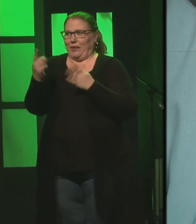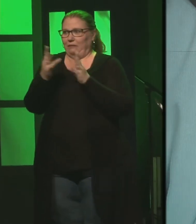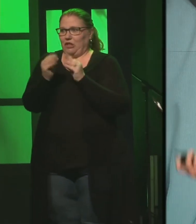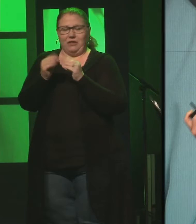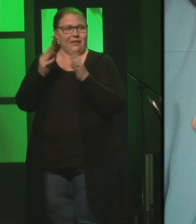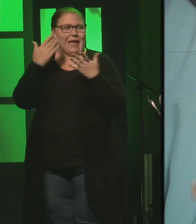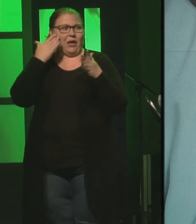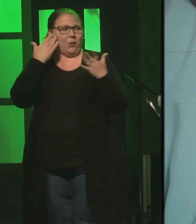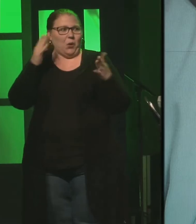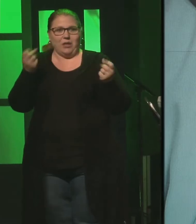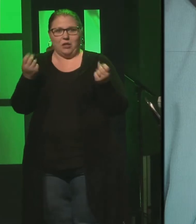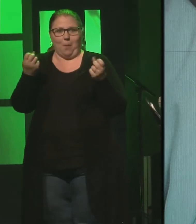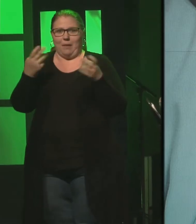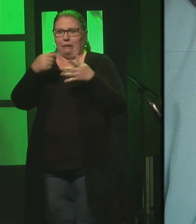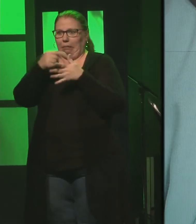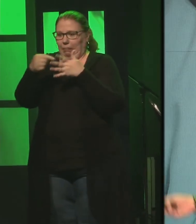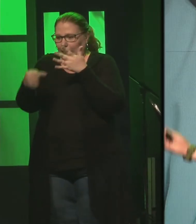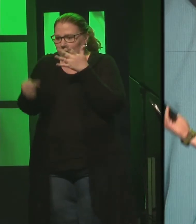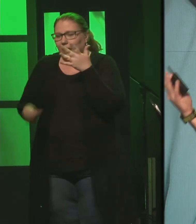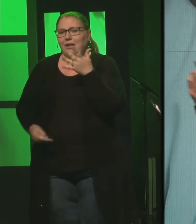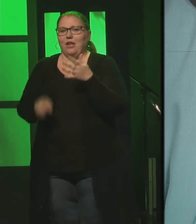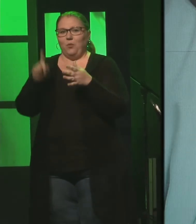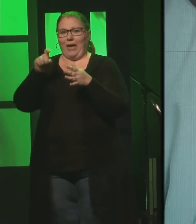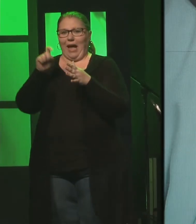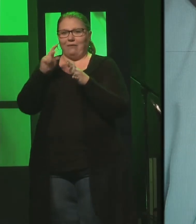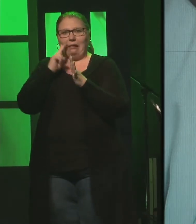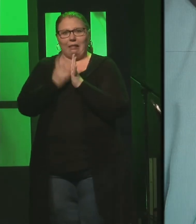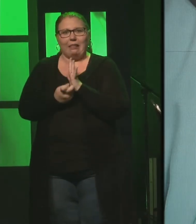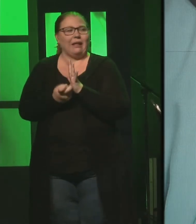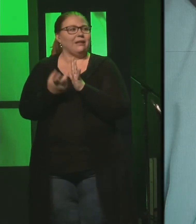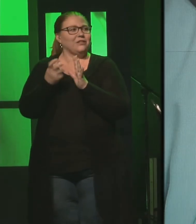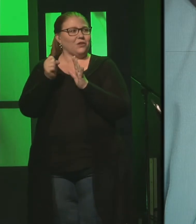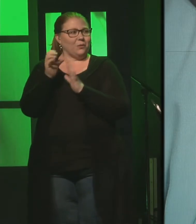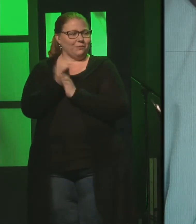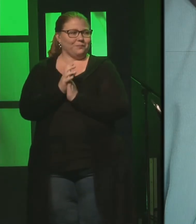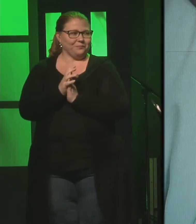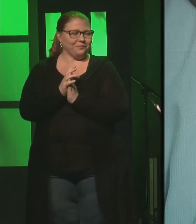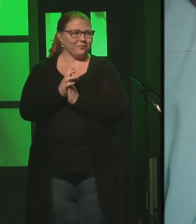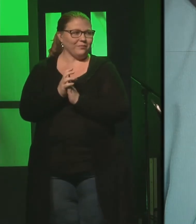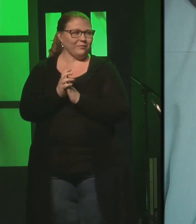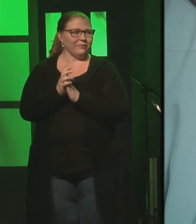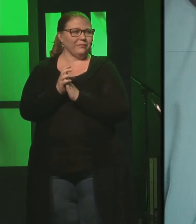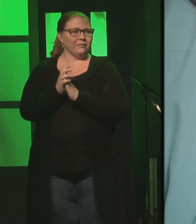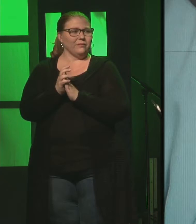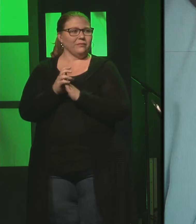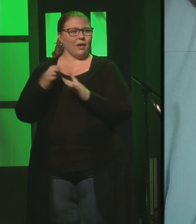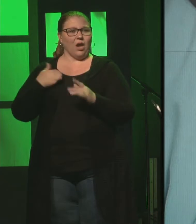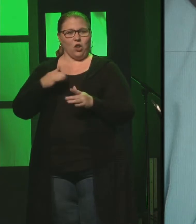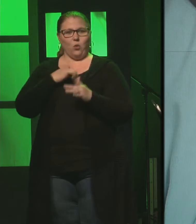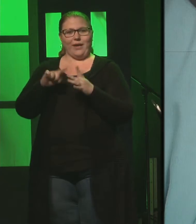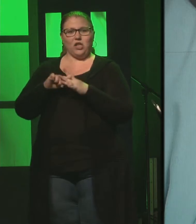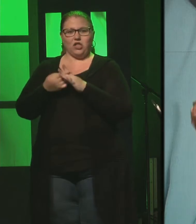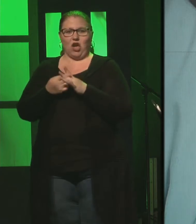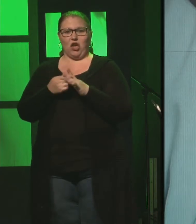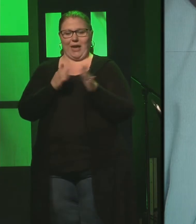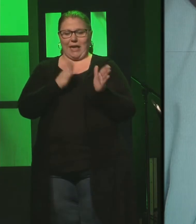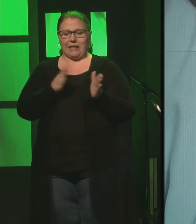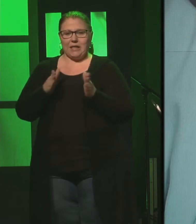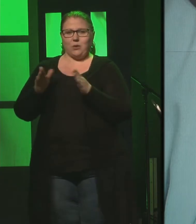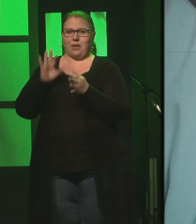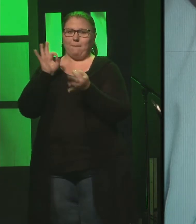We were like, there's just so much. We got to get into this, So it's great to be. We're actually launching a series that's perfect